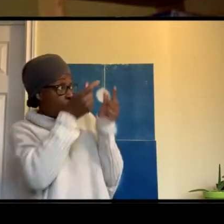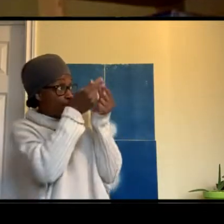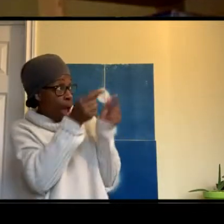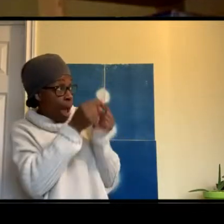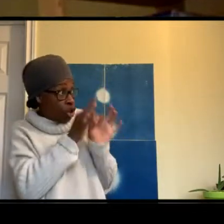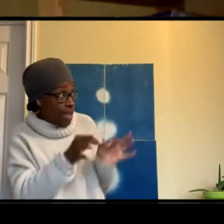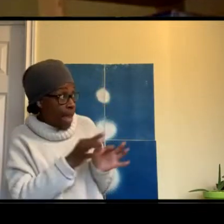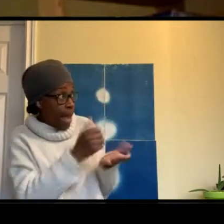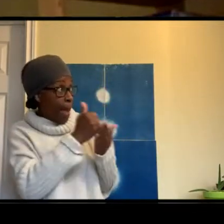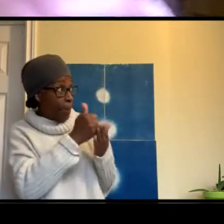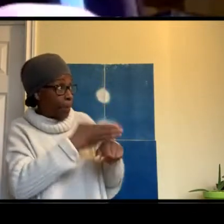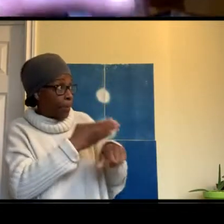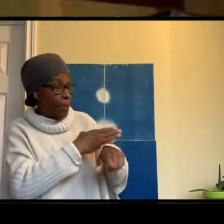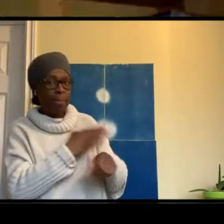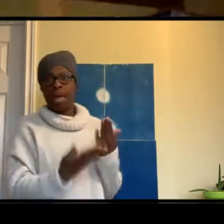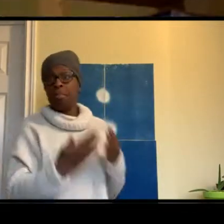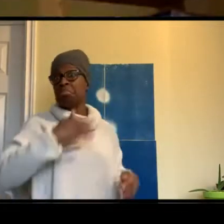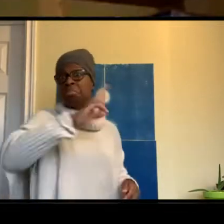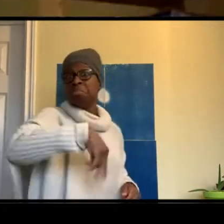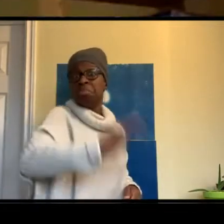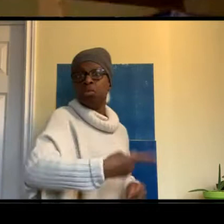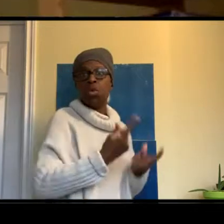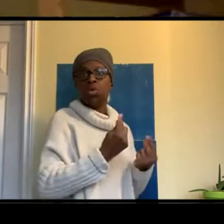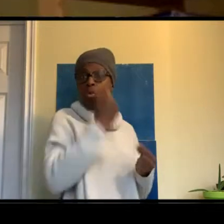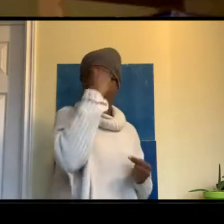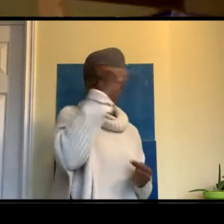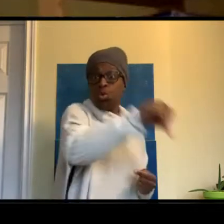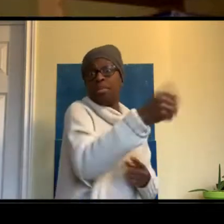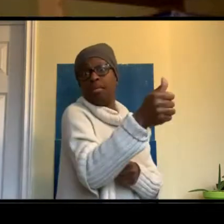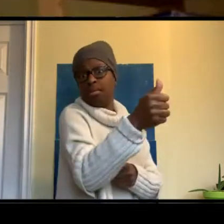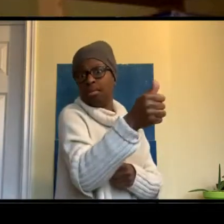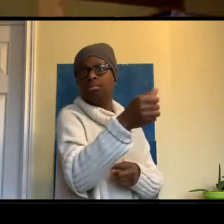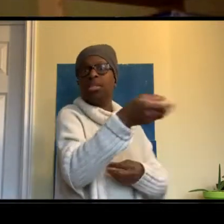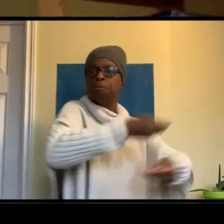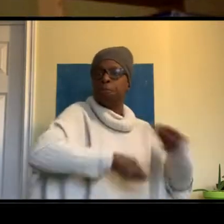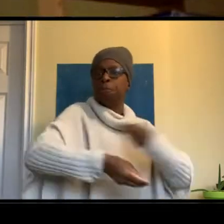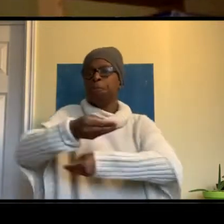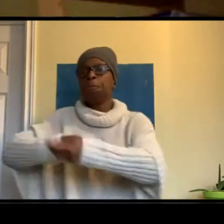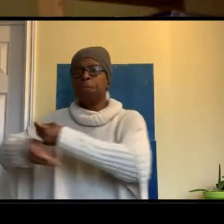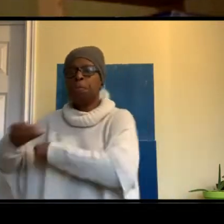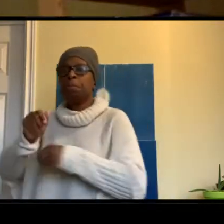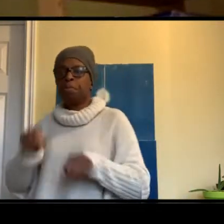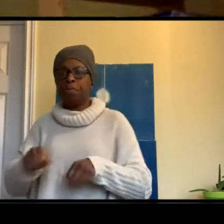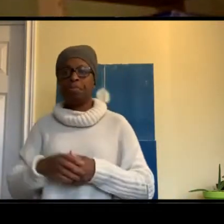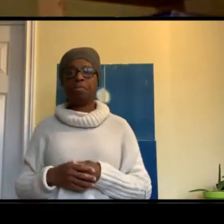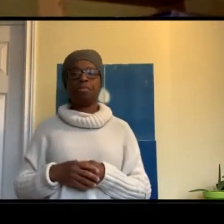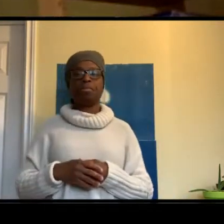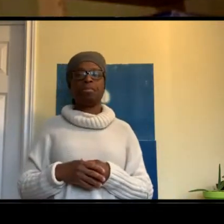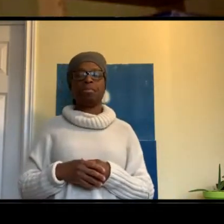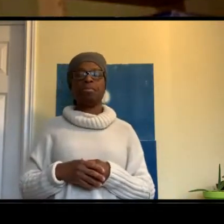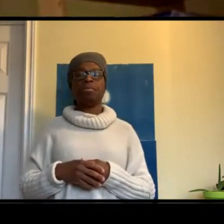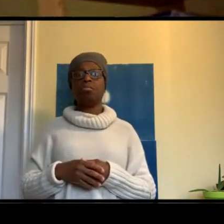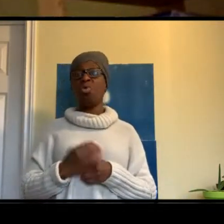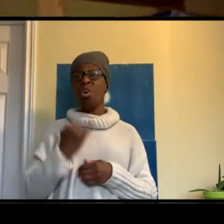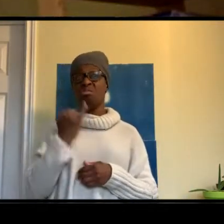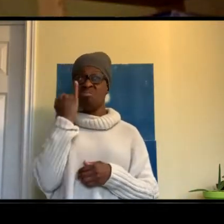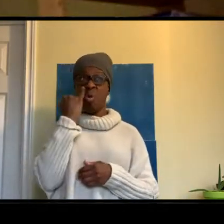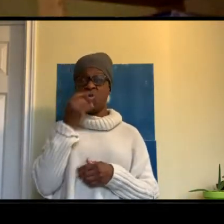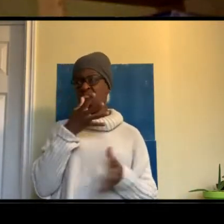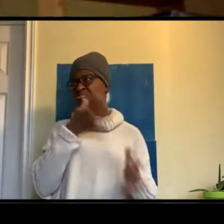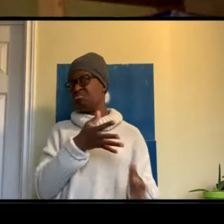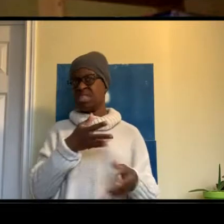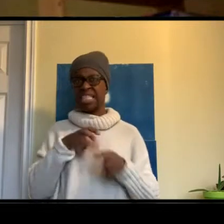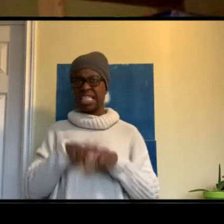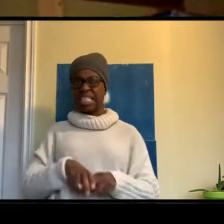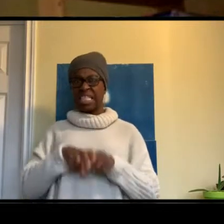and I get some coffee with you. But, you know, work for 20 minutes, then talk through what you've worked on for 5 minutes,